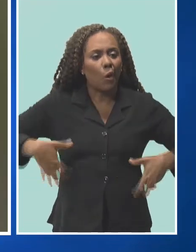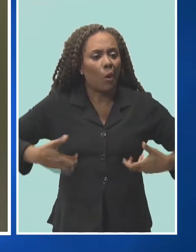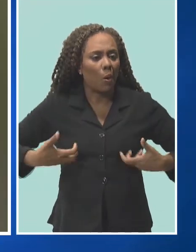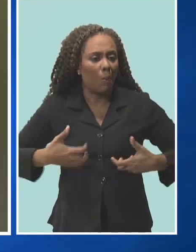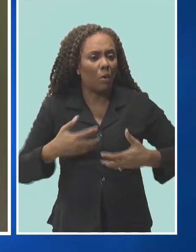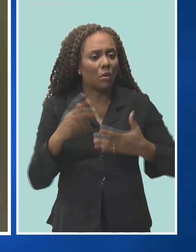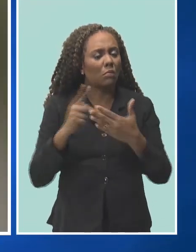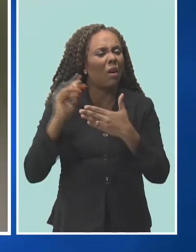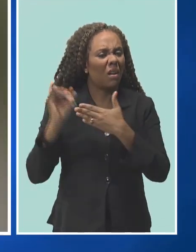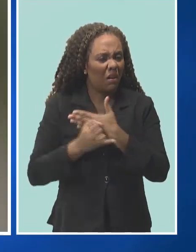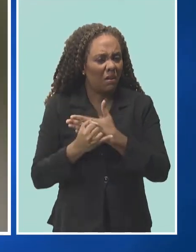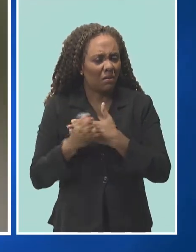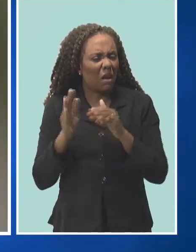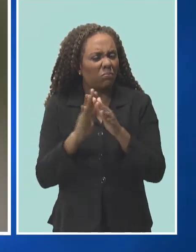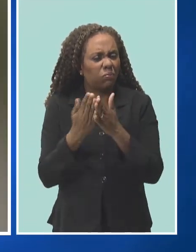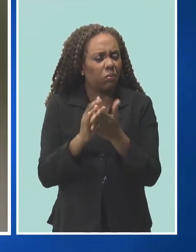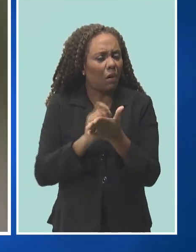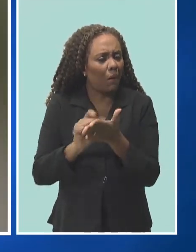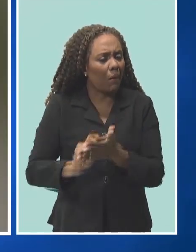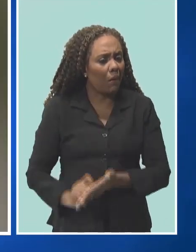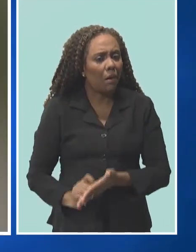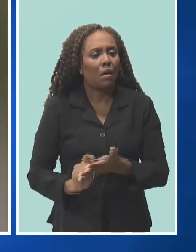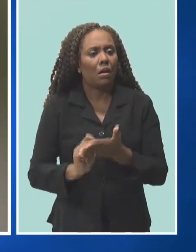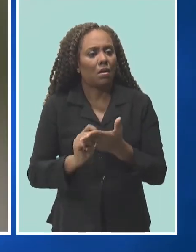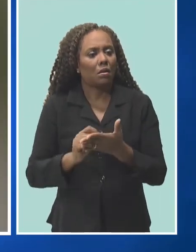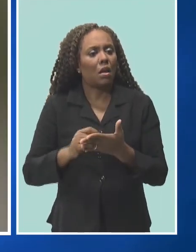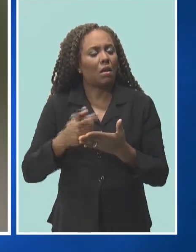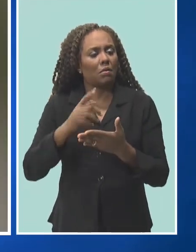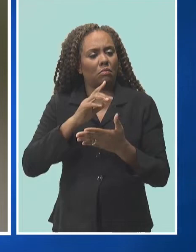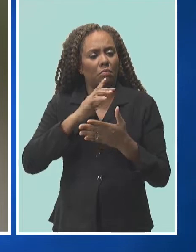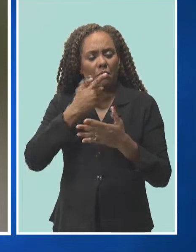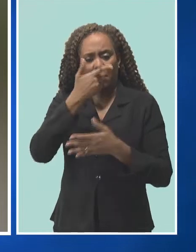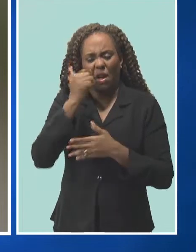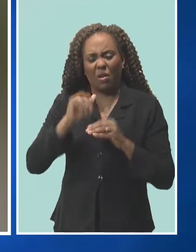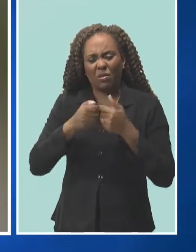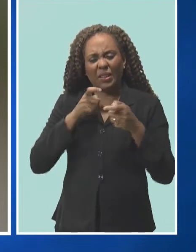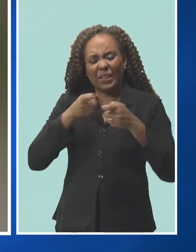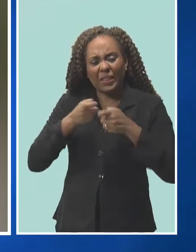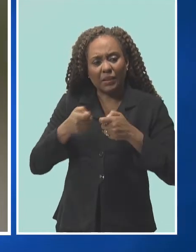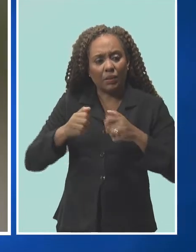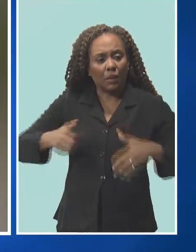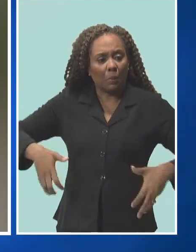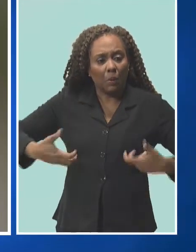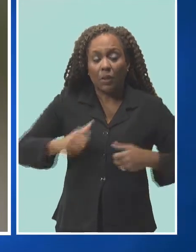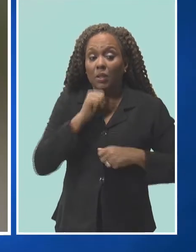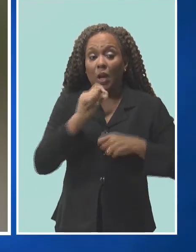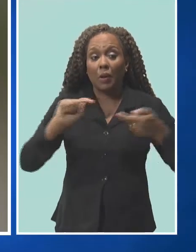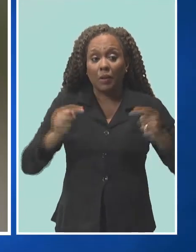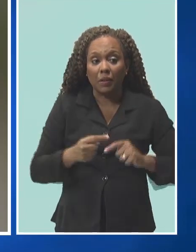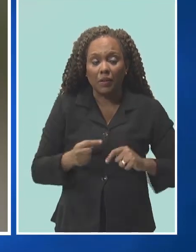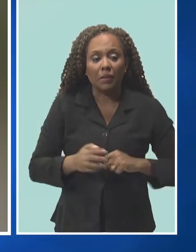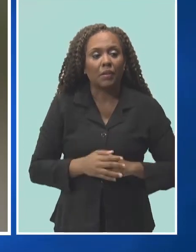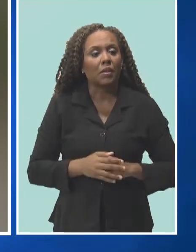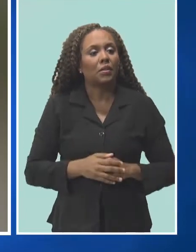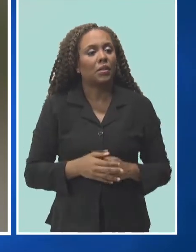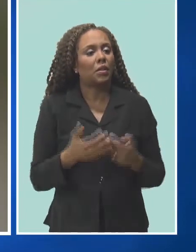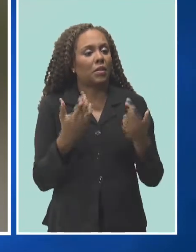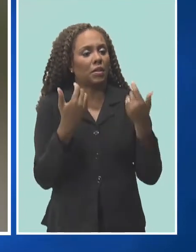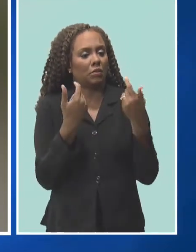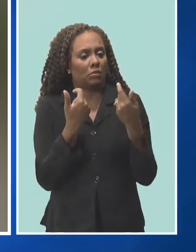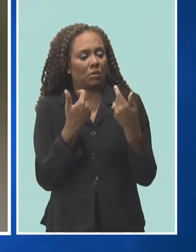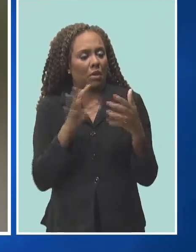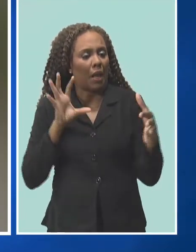Now, the manual has been produced by the Biodiversity Conservation and Management Section of the Ministry of Environment and National